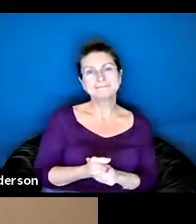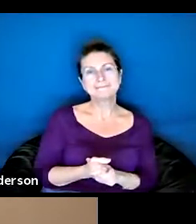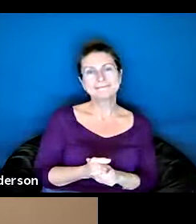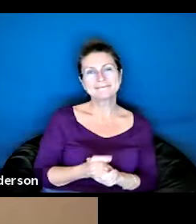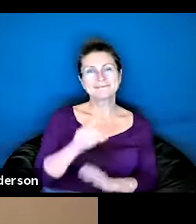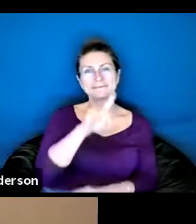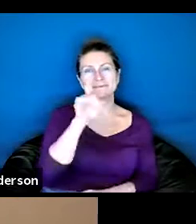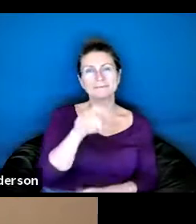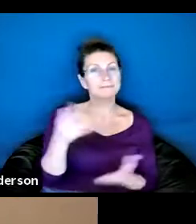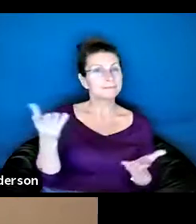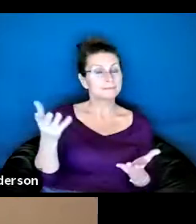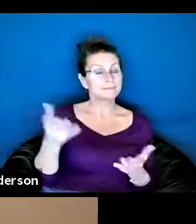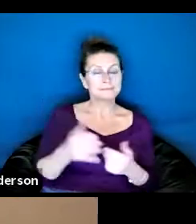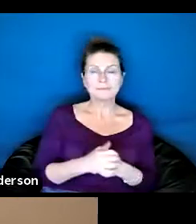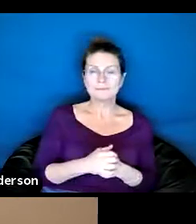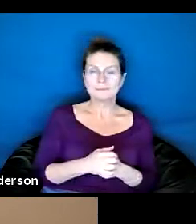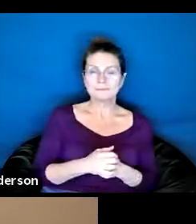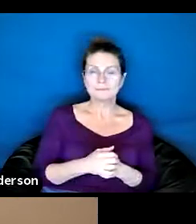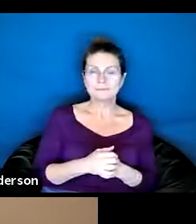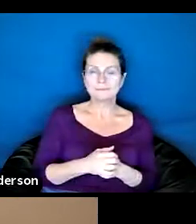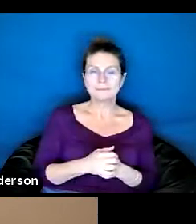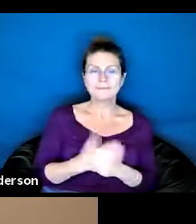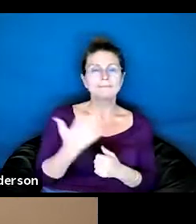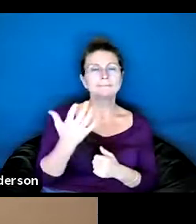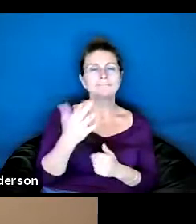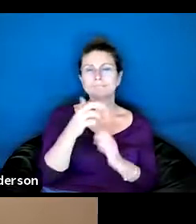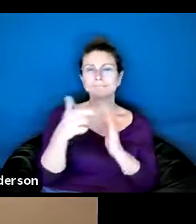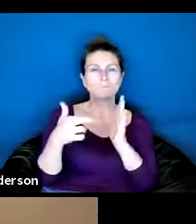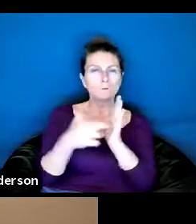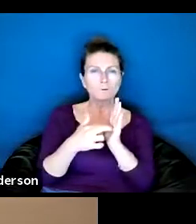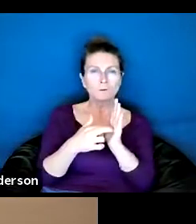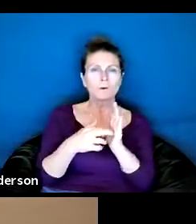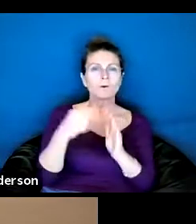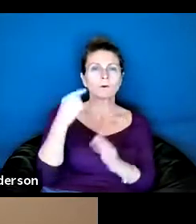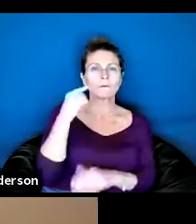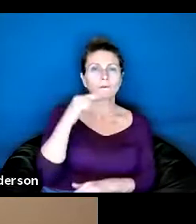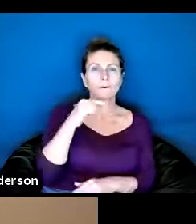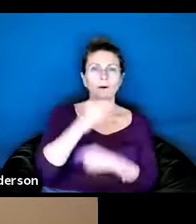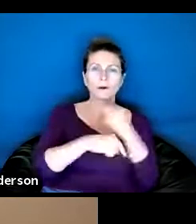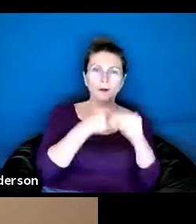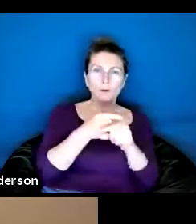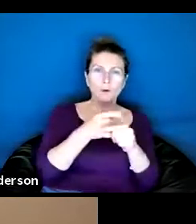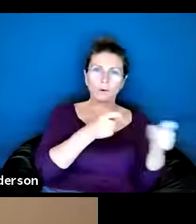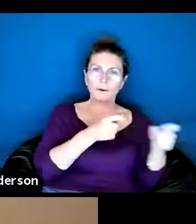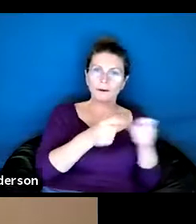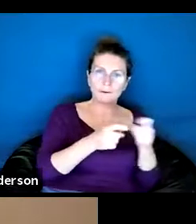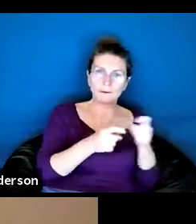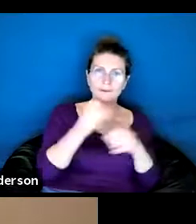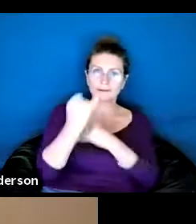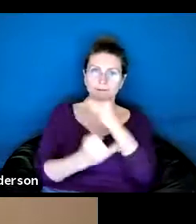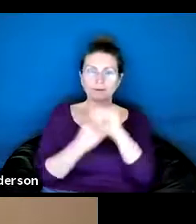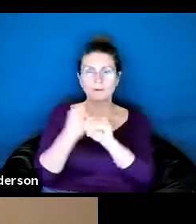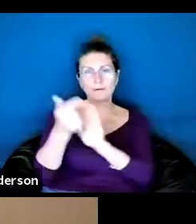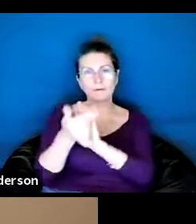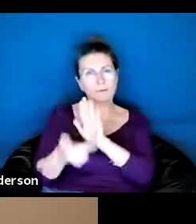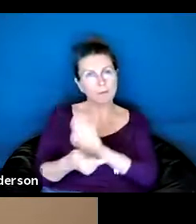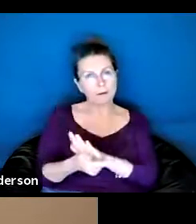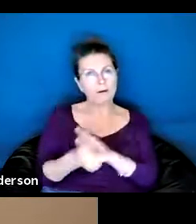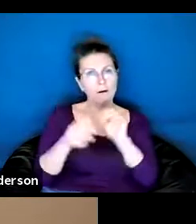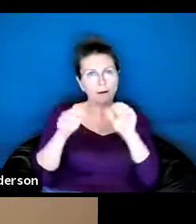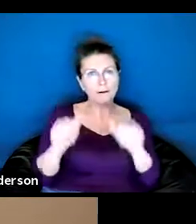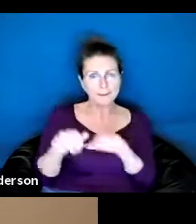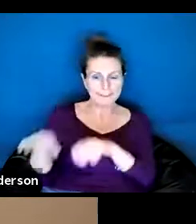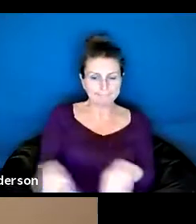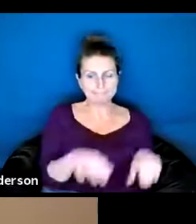question is, what's the role that global governments and international law can play in addressing